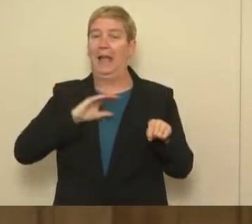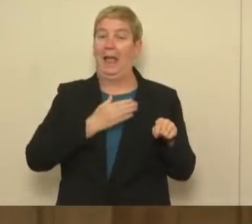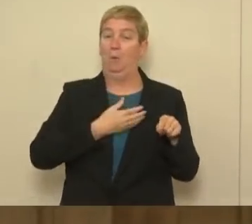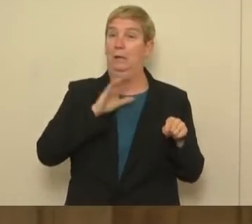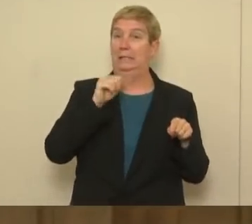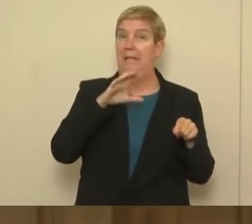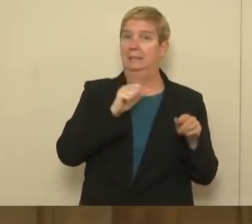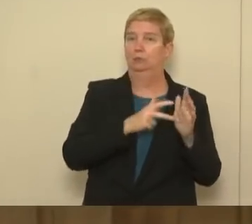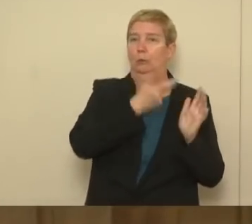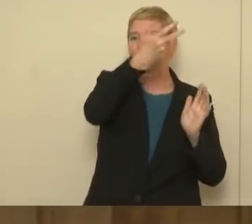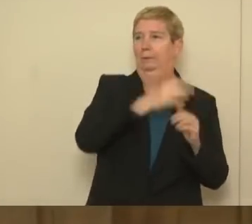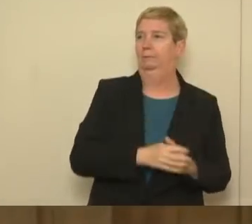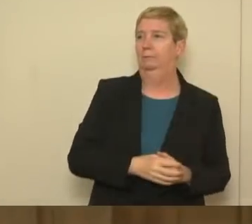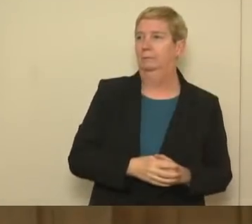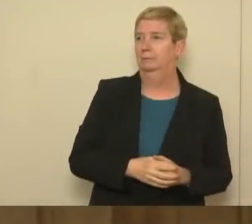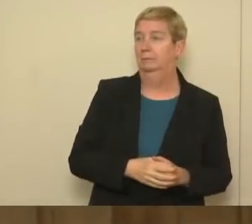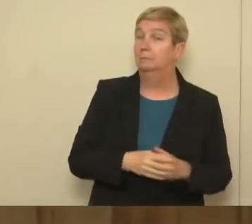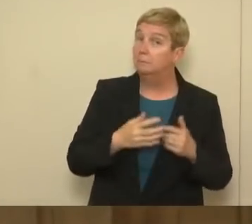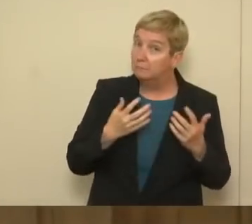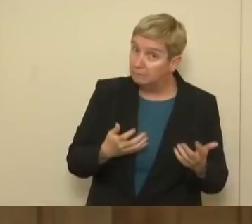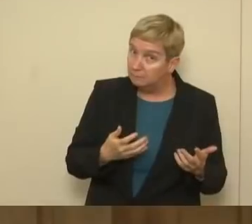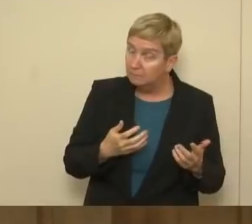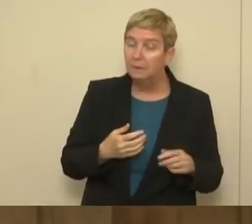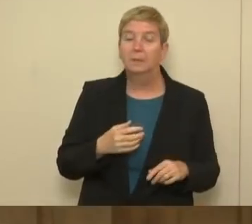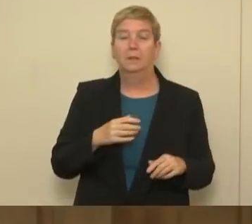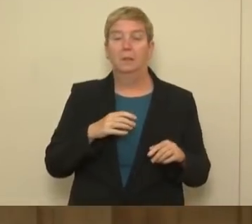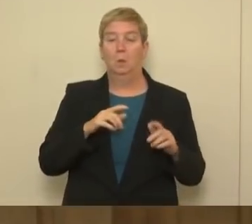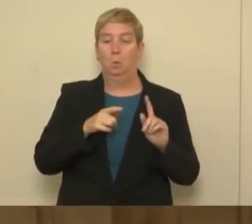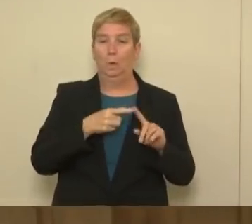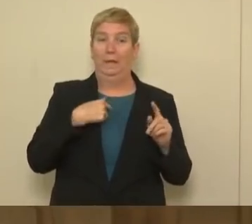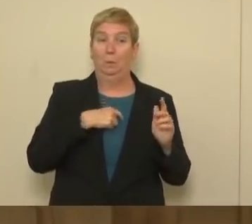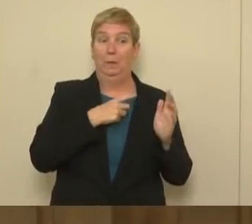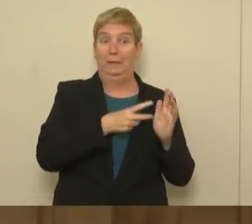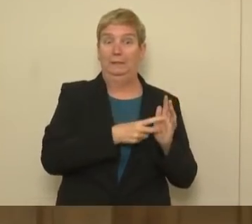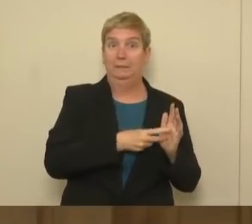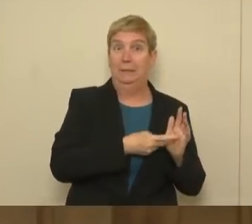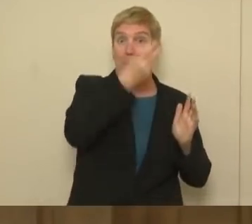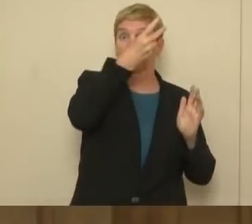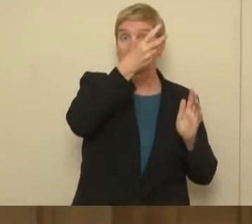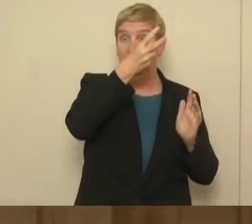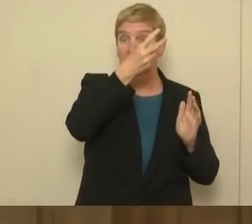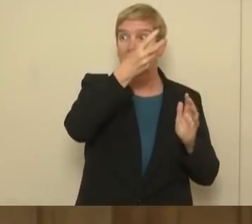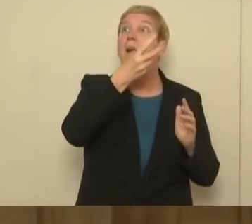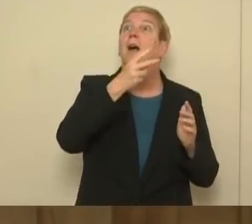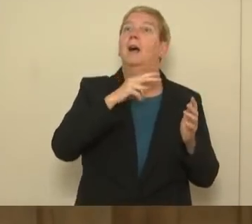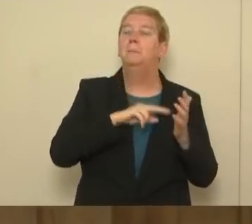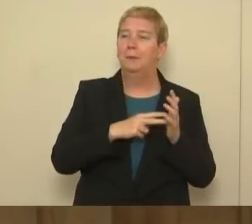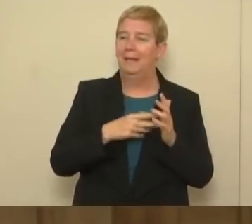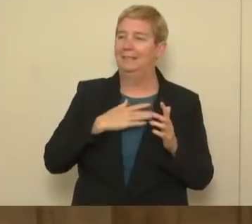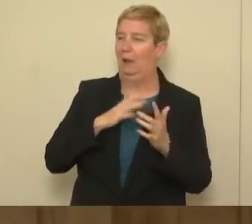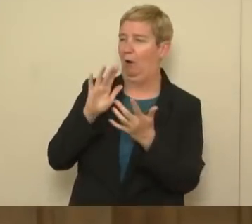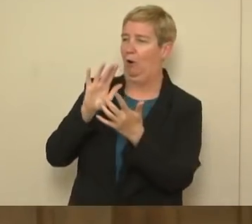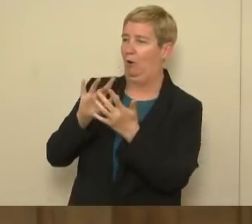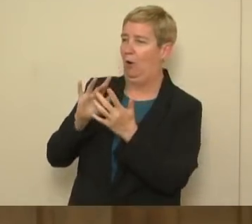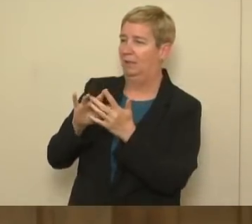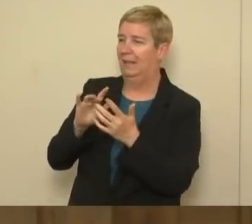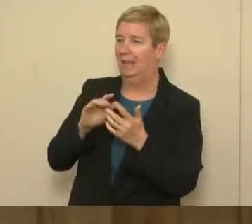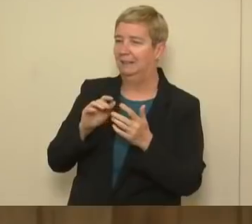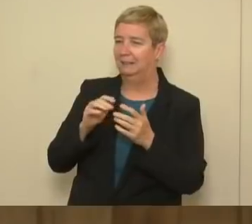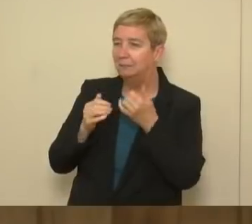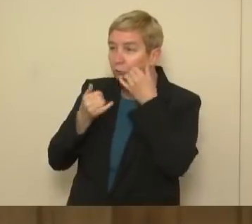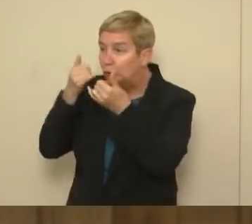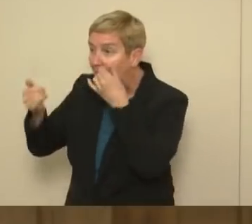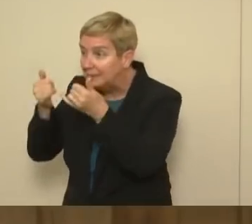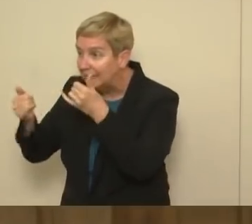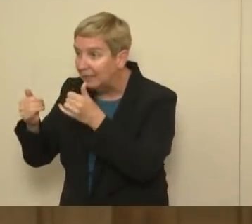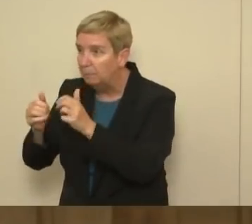cases. By the time the number of cases had been doubled, we kind of overwhelmed our ability to contact trace, which sort of is a